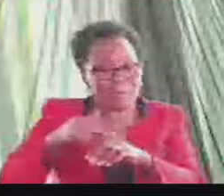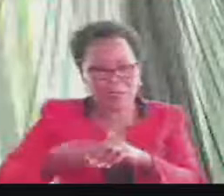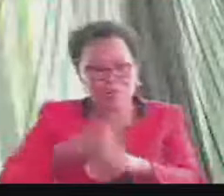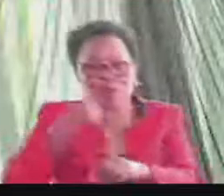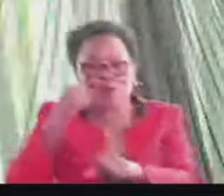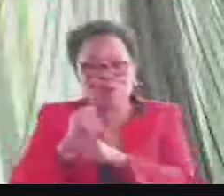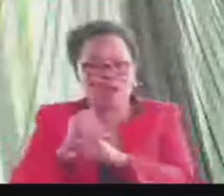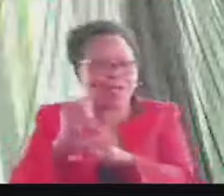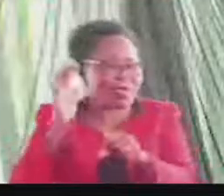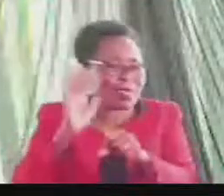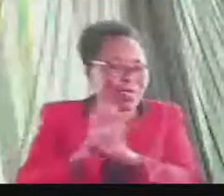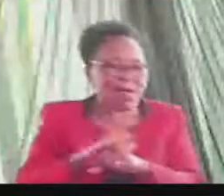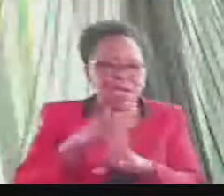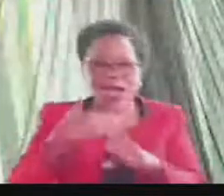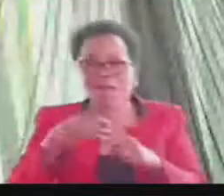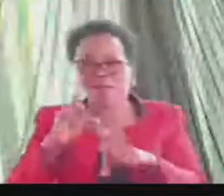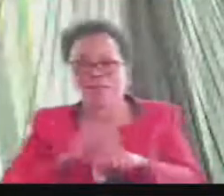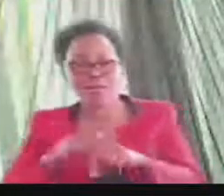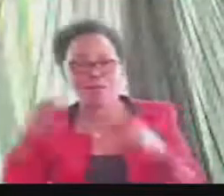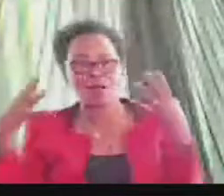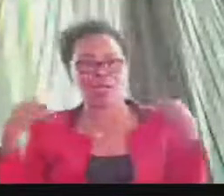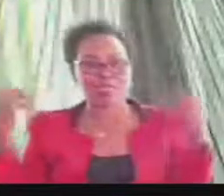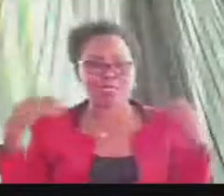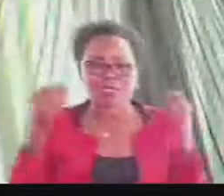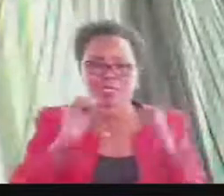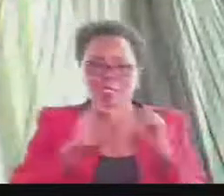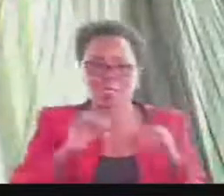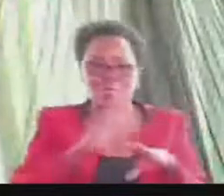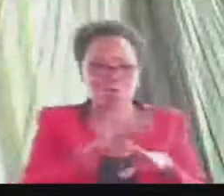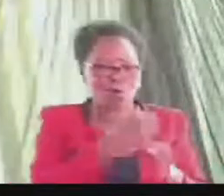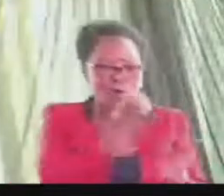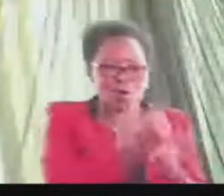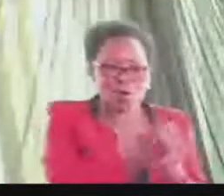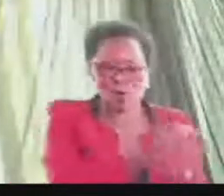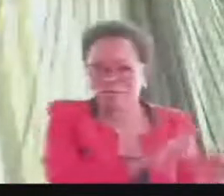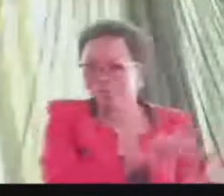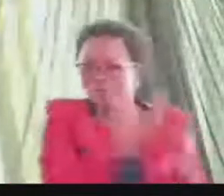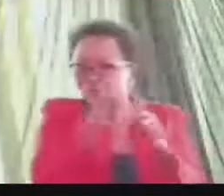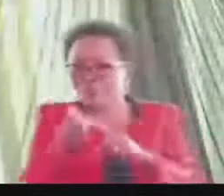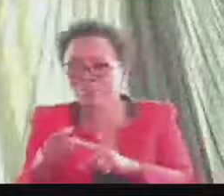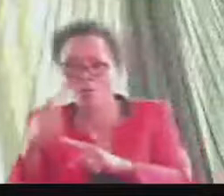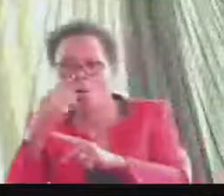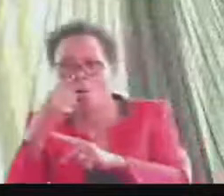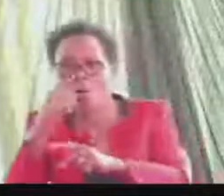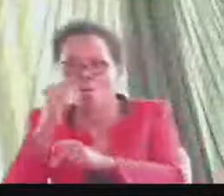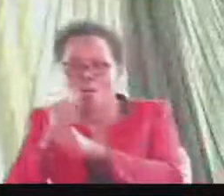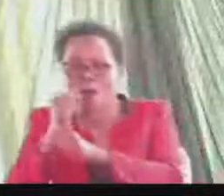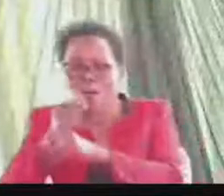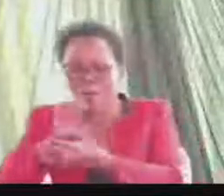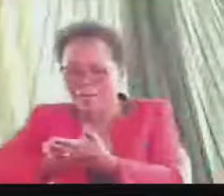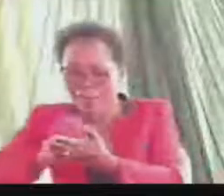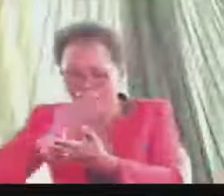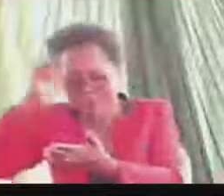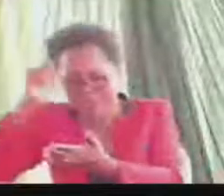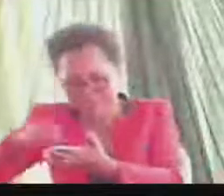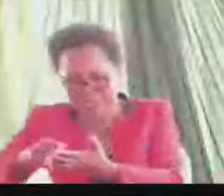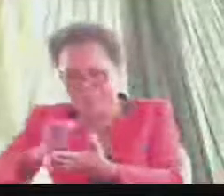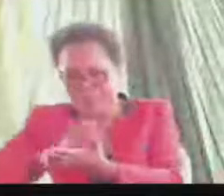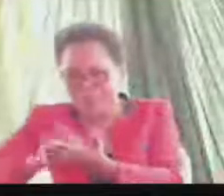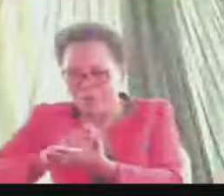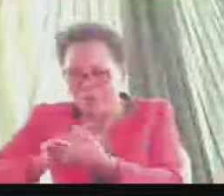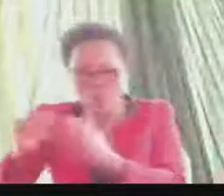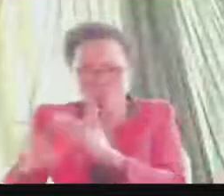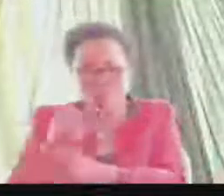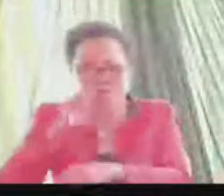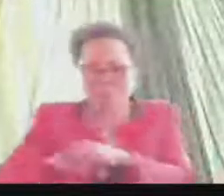from the office, to go and sit and write judgments up to maybe midnight in the morning. You wake up by 5, you're on your day.